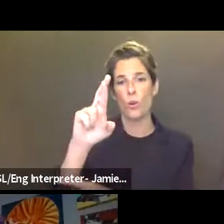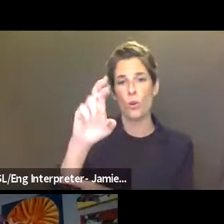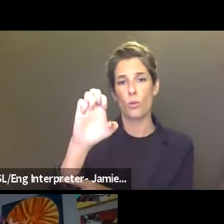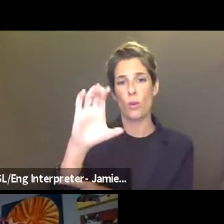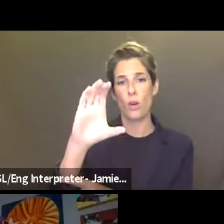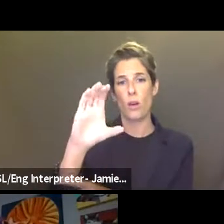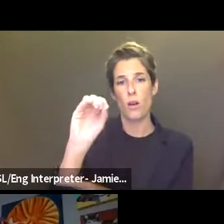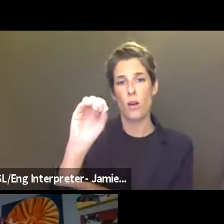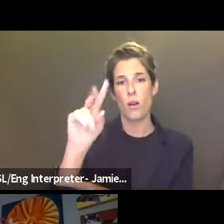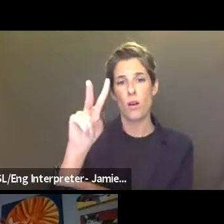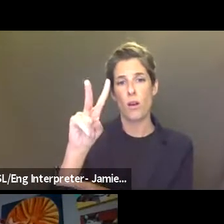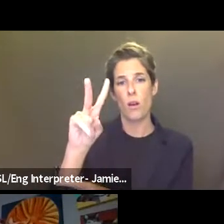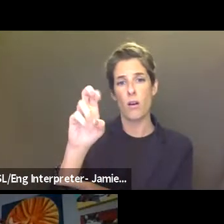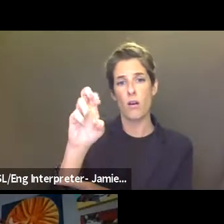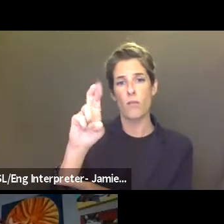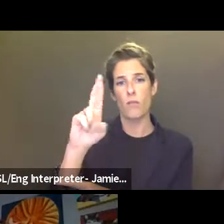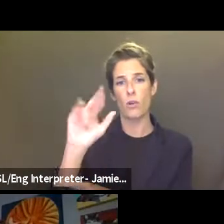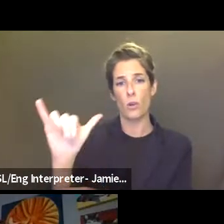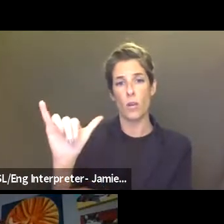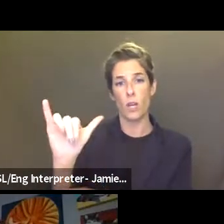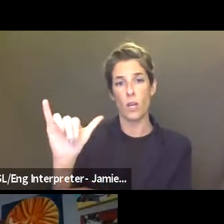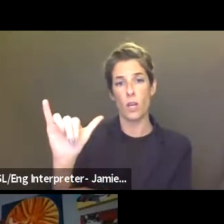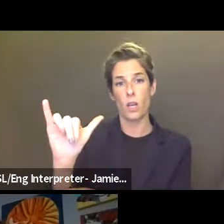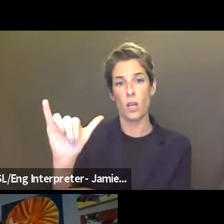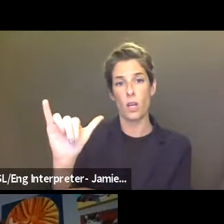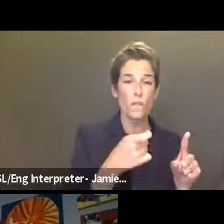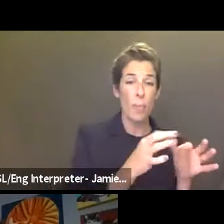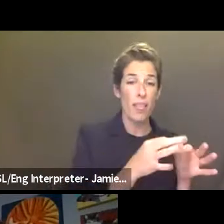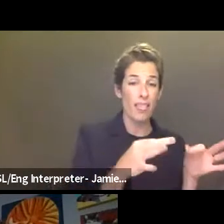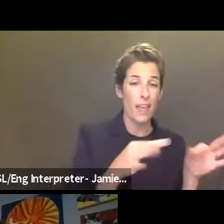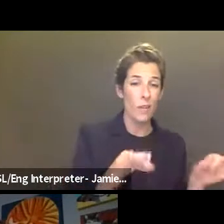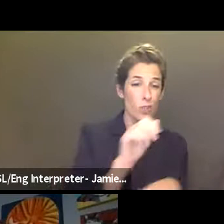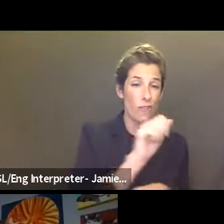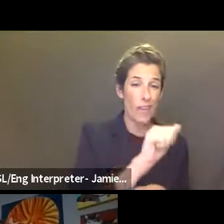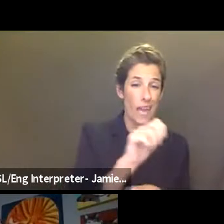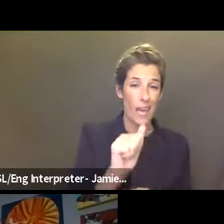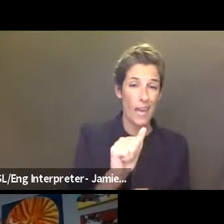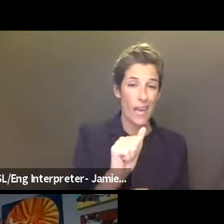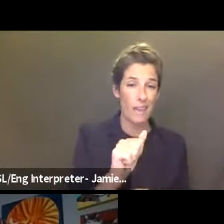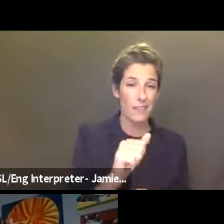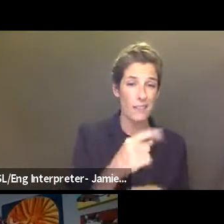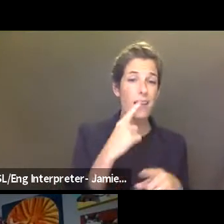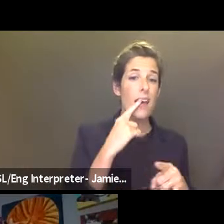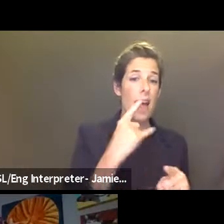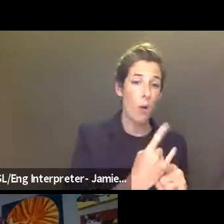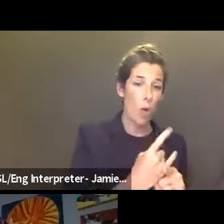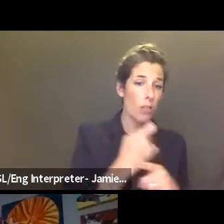from the language of AA. I don't like that it's from AA, but